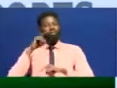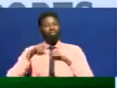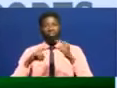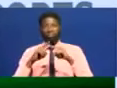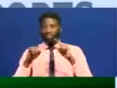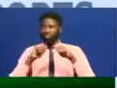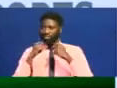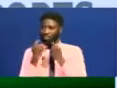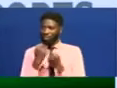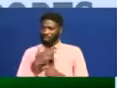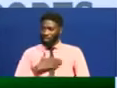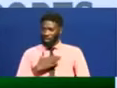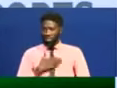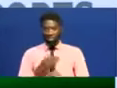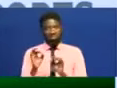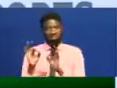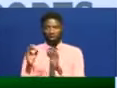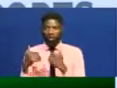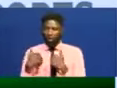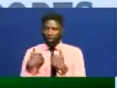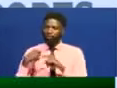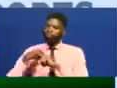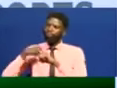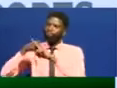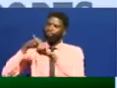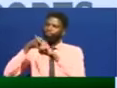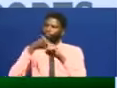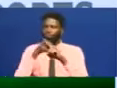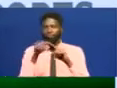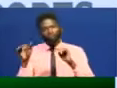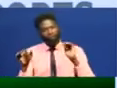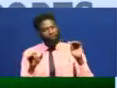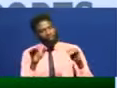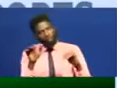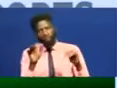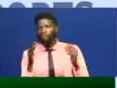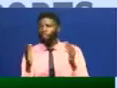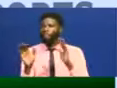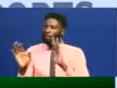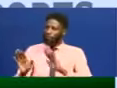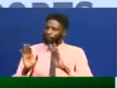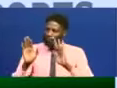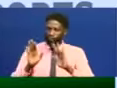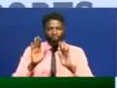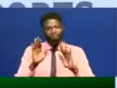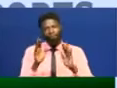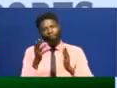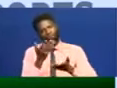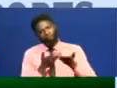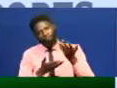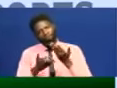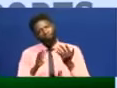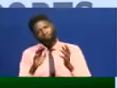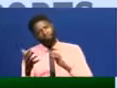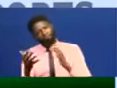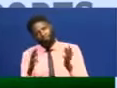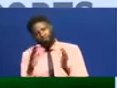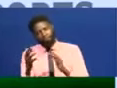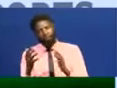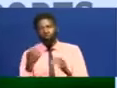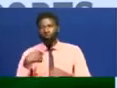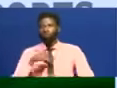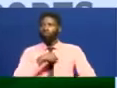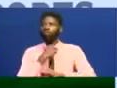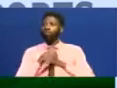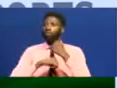together, the lobbying we had done, the backroom diplomatic blitz that we had